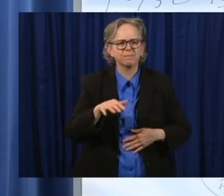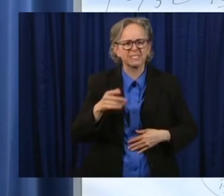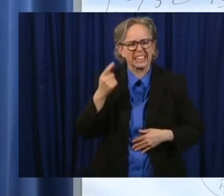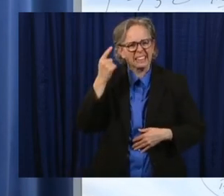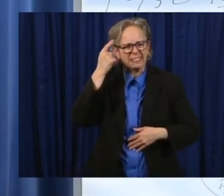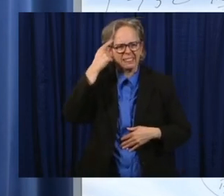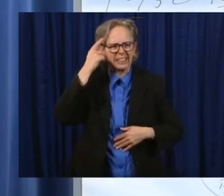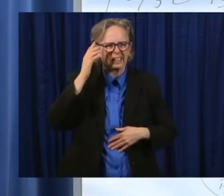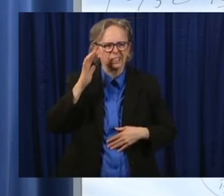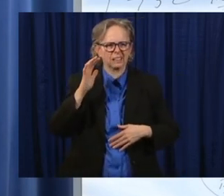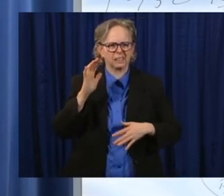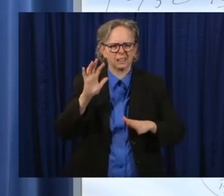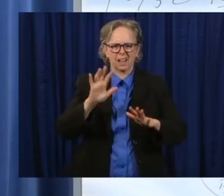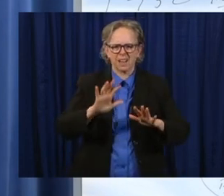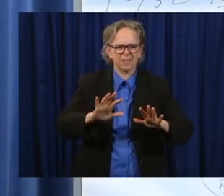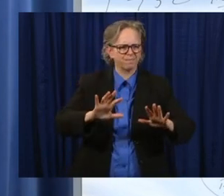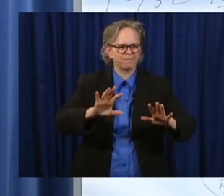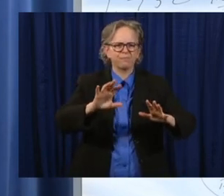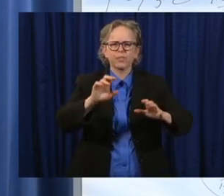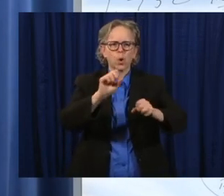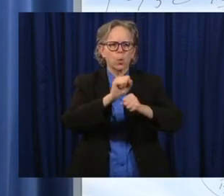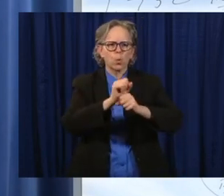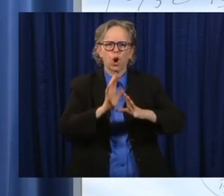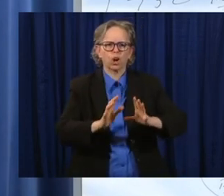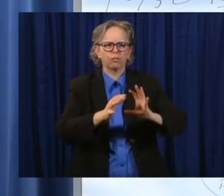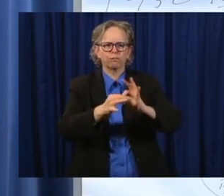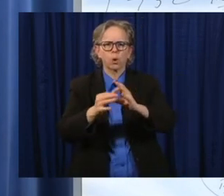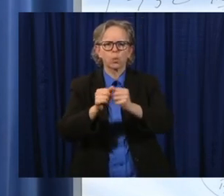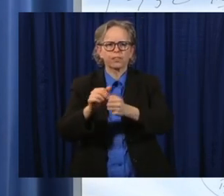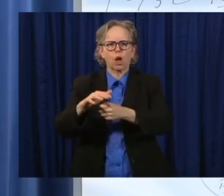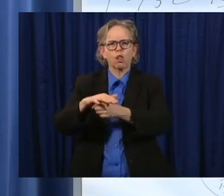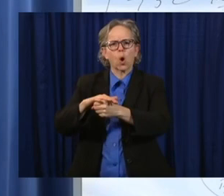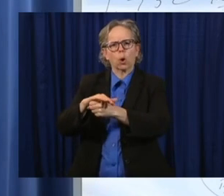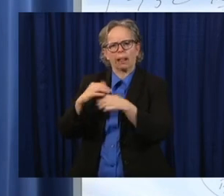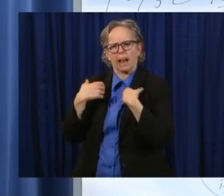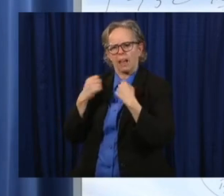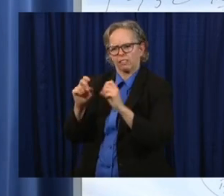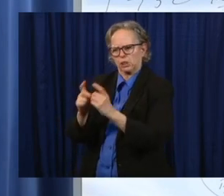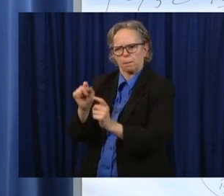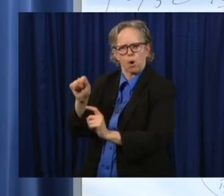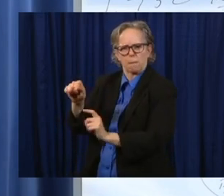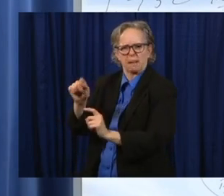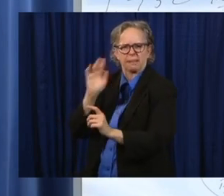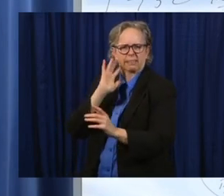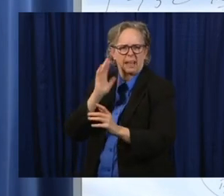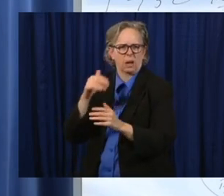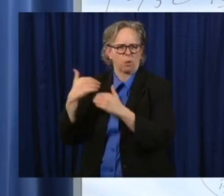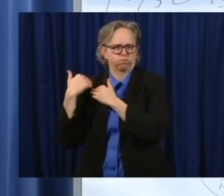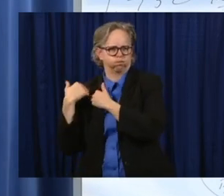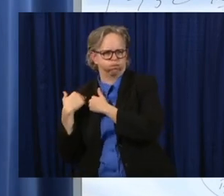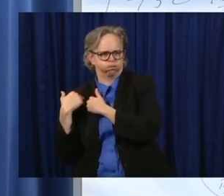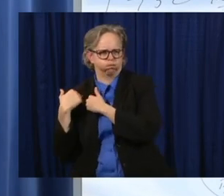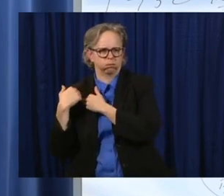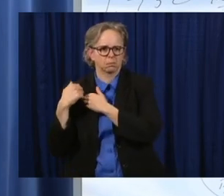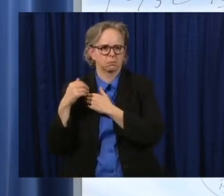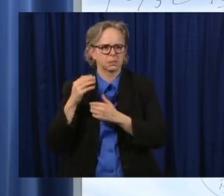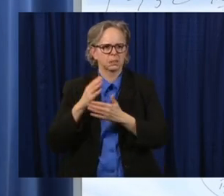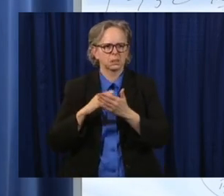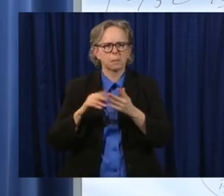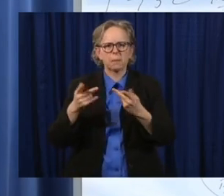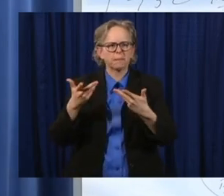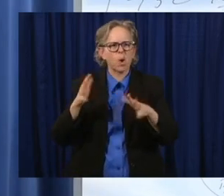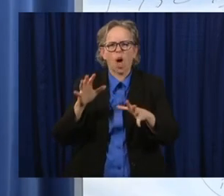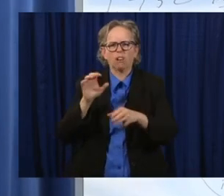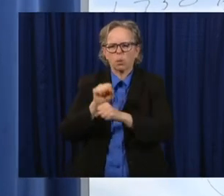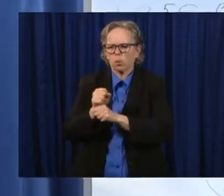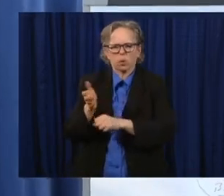to work out of their, local health departments. We already have some of these people who are there and who are working on it